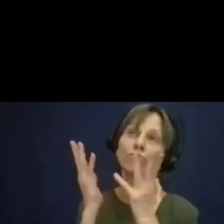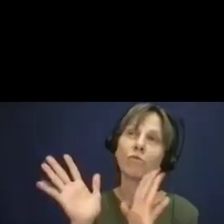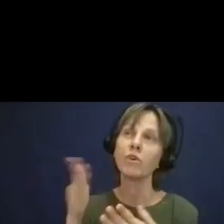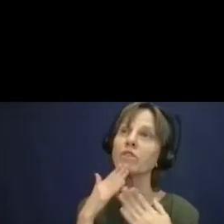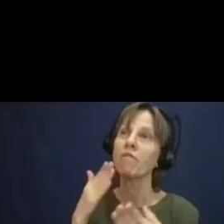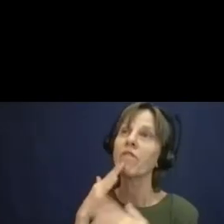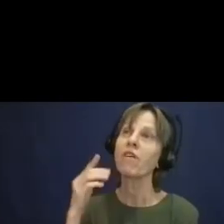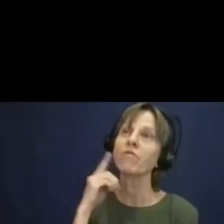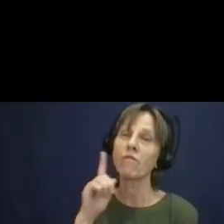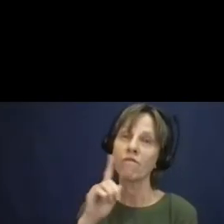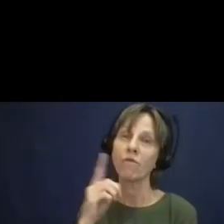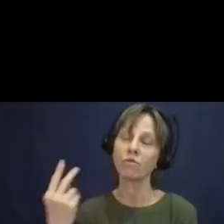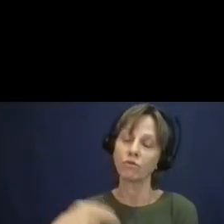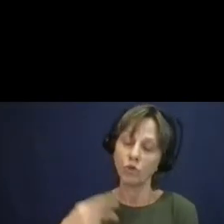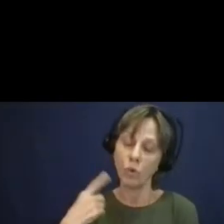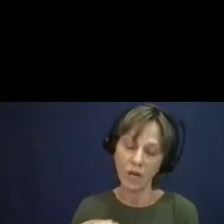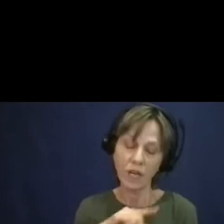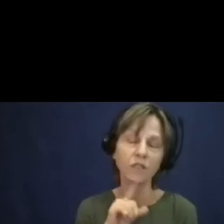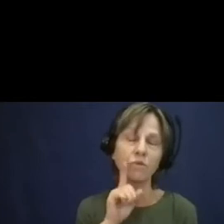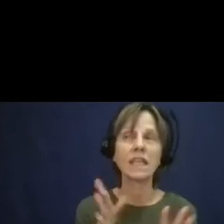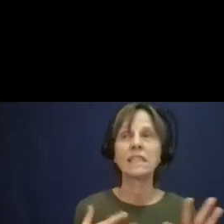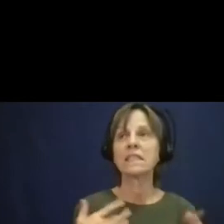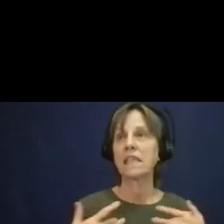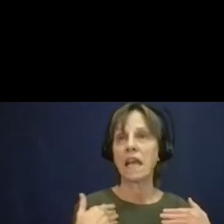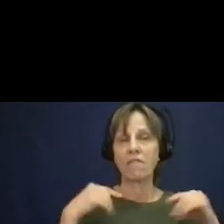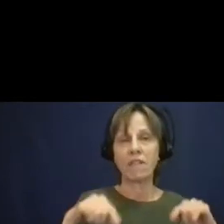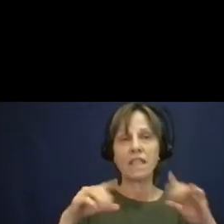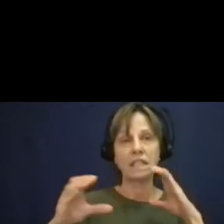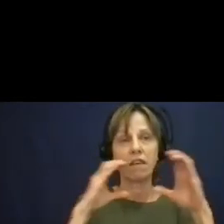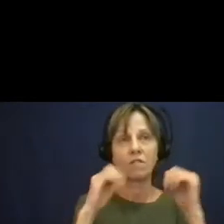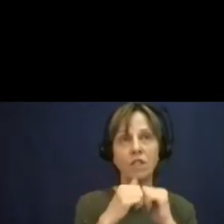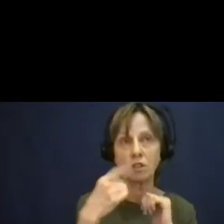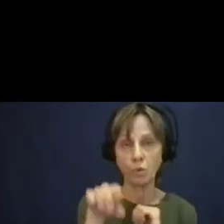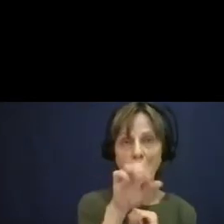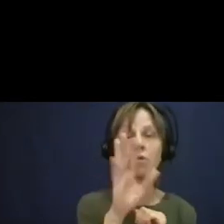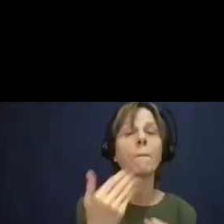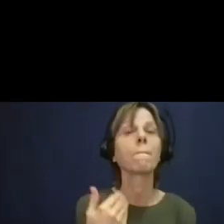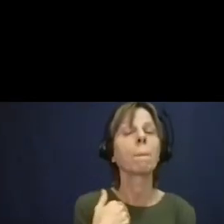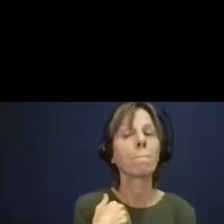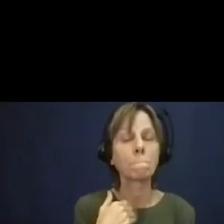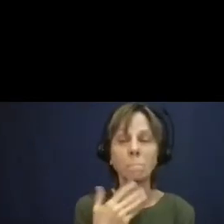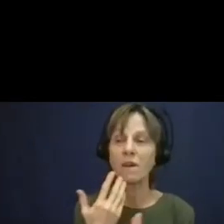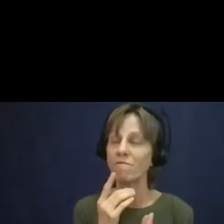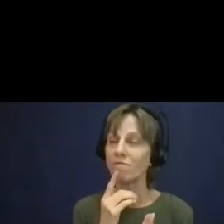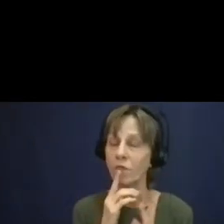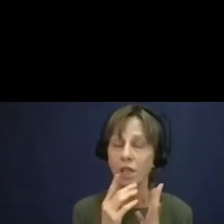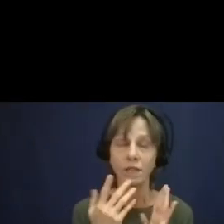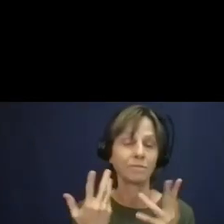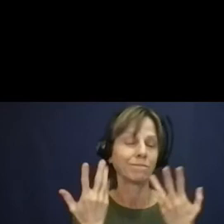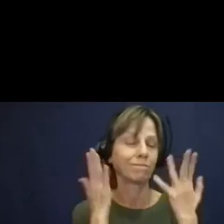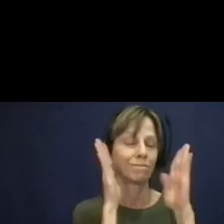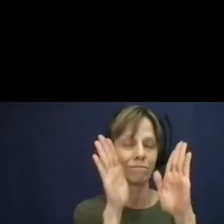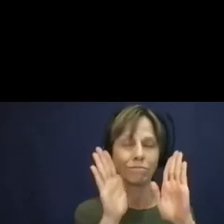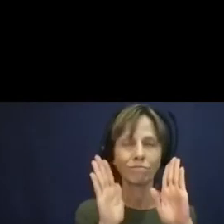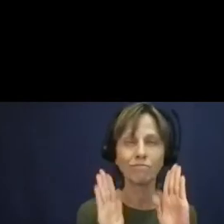We're really excited to have this conversation with you. We have a really rich lineup for you in terms of